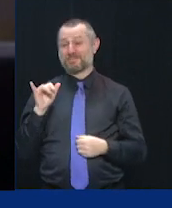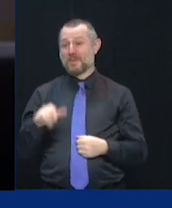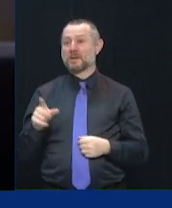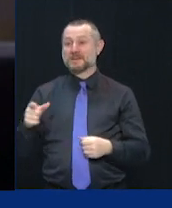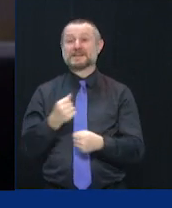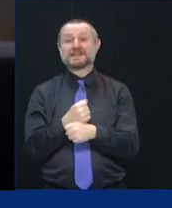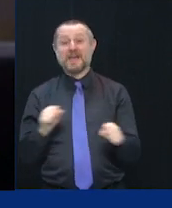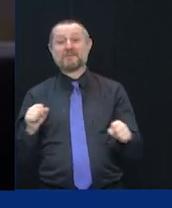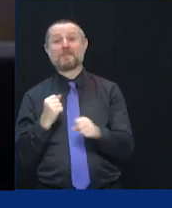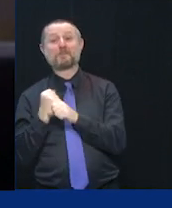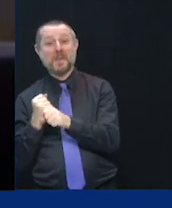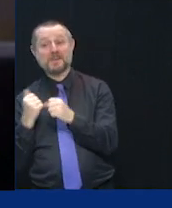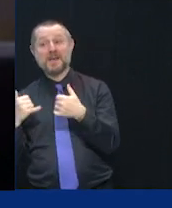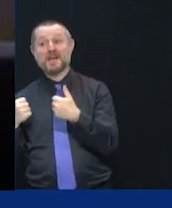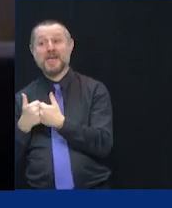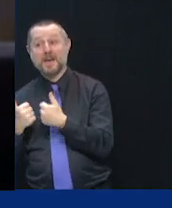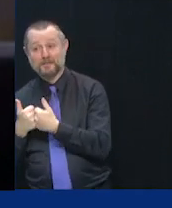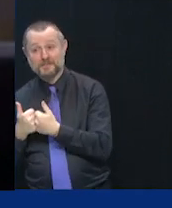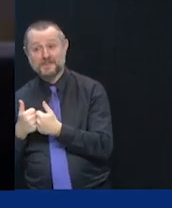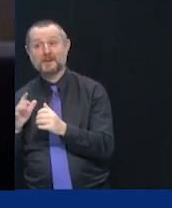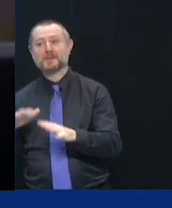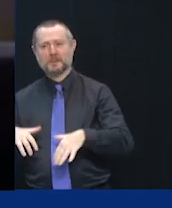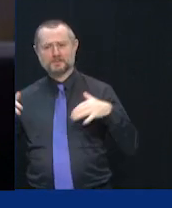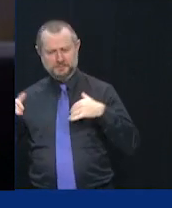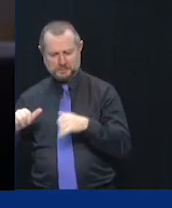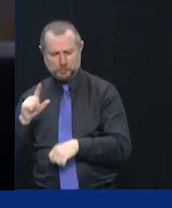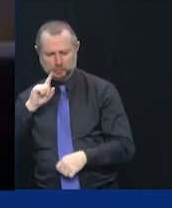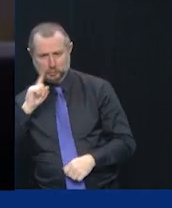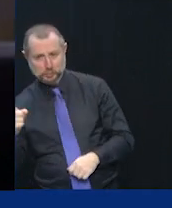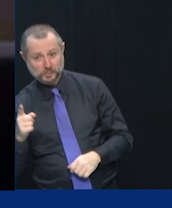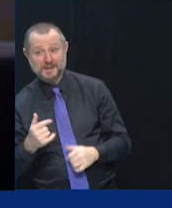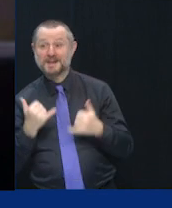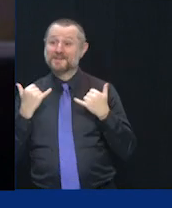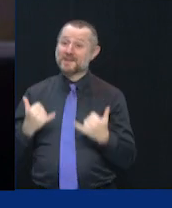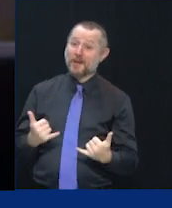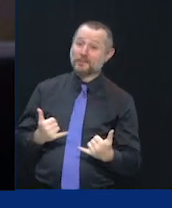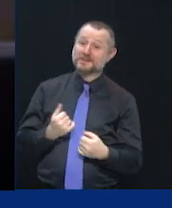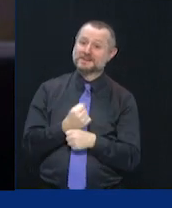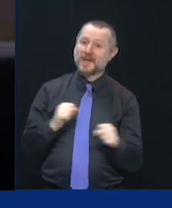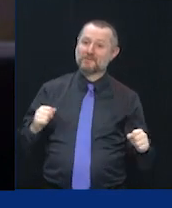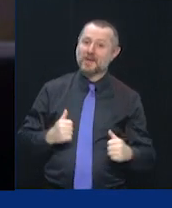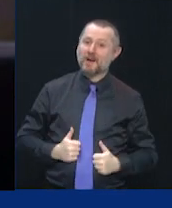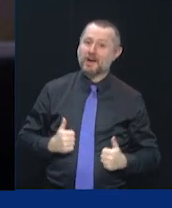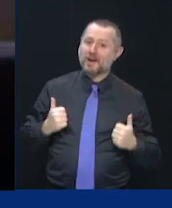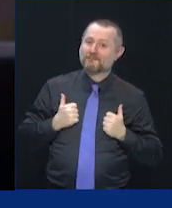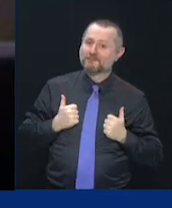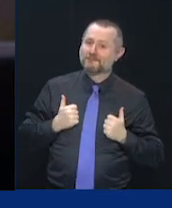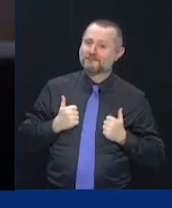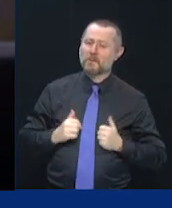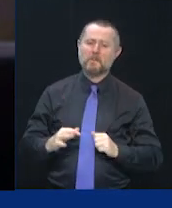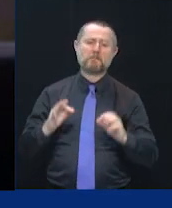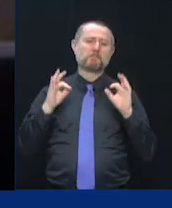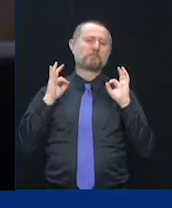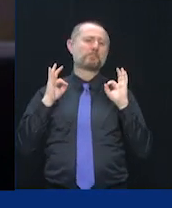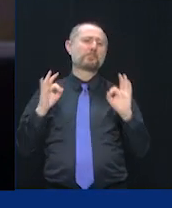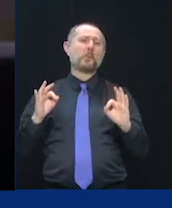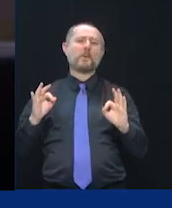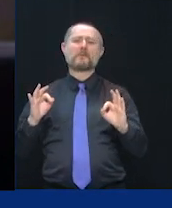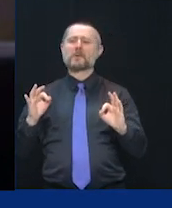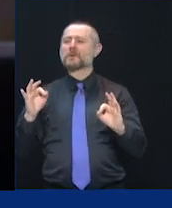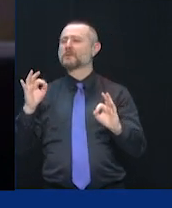games in that stadium, which is totally true, and now you're saving lives. Truer words were never